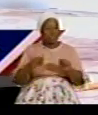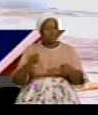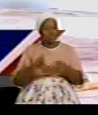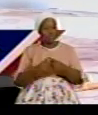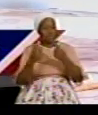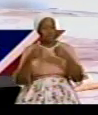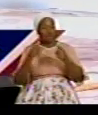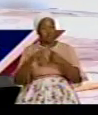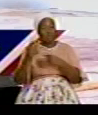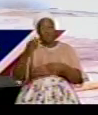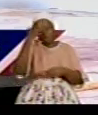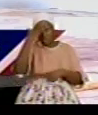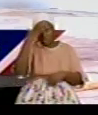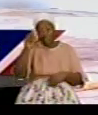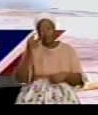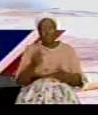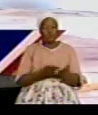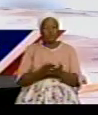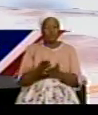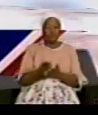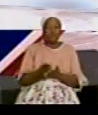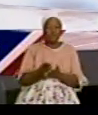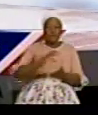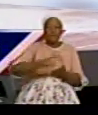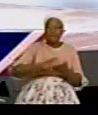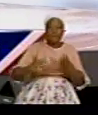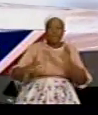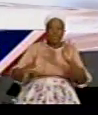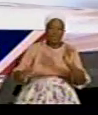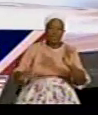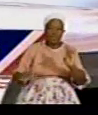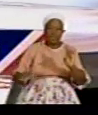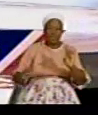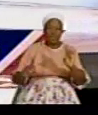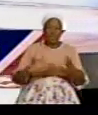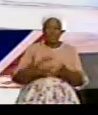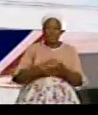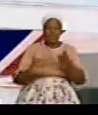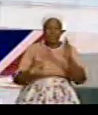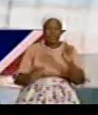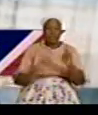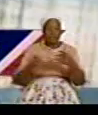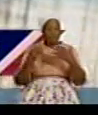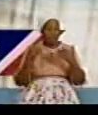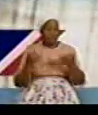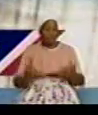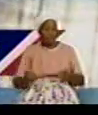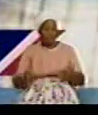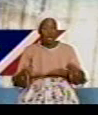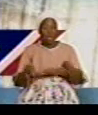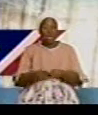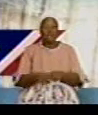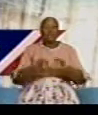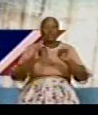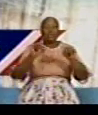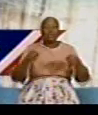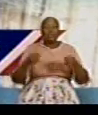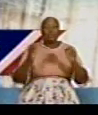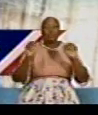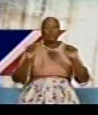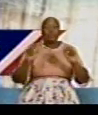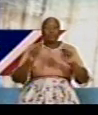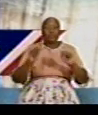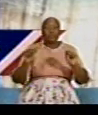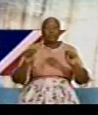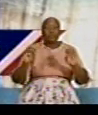knowledge of the truth. And then in verse 8, it says, in verse 8, now, as Jannes and